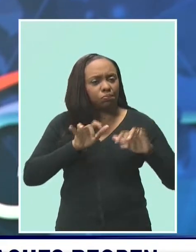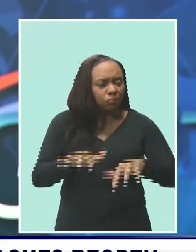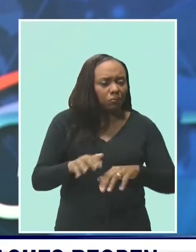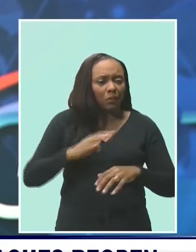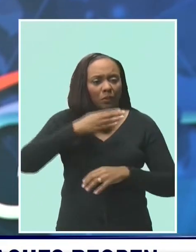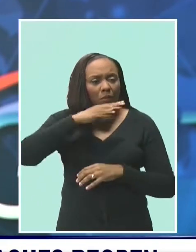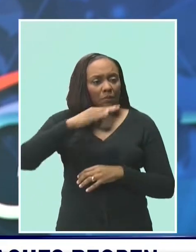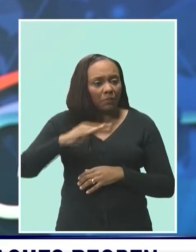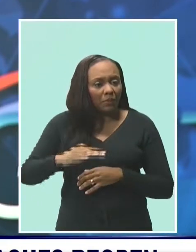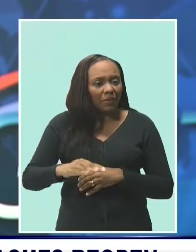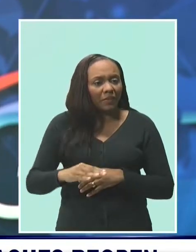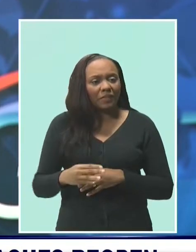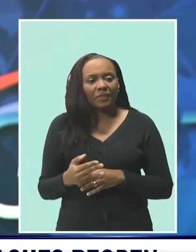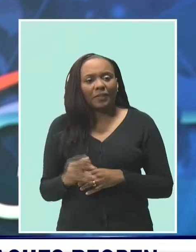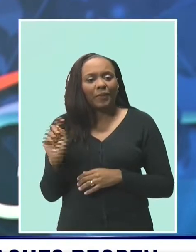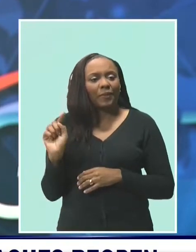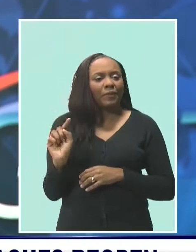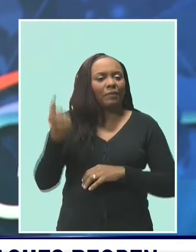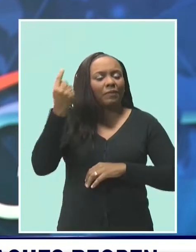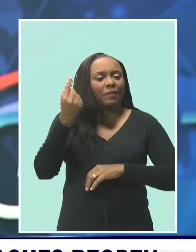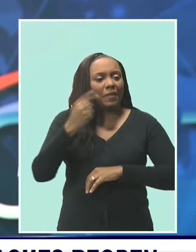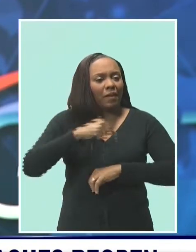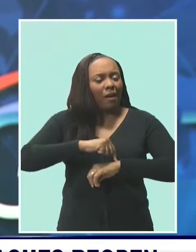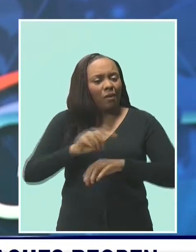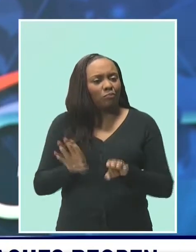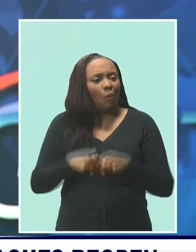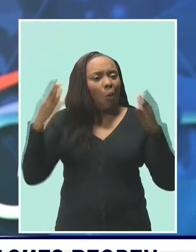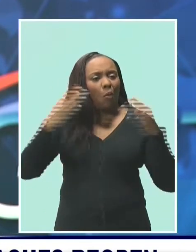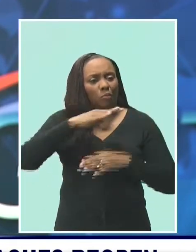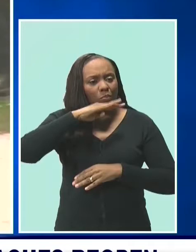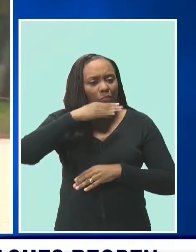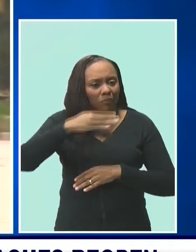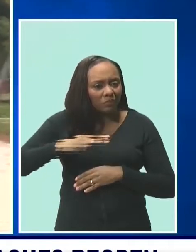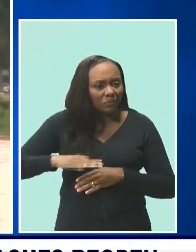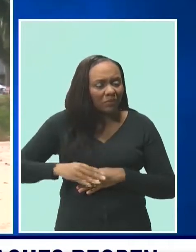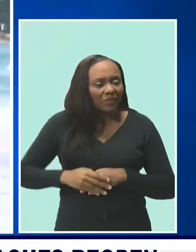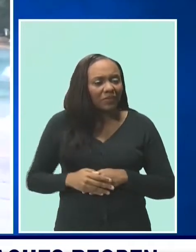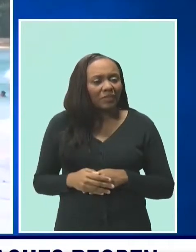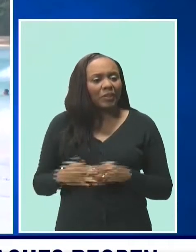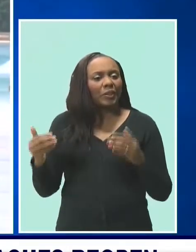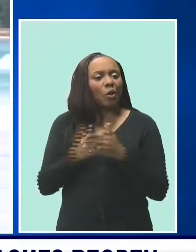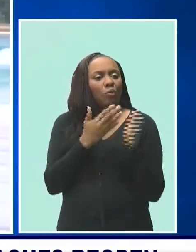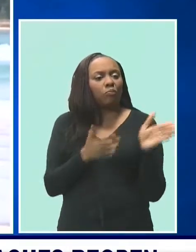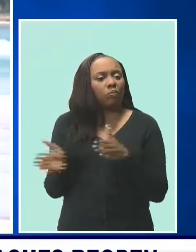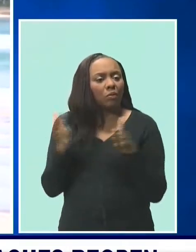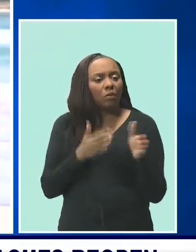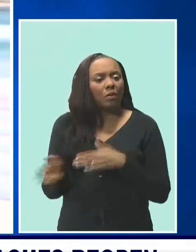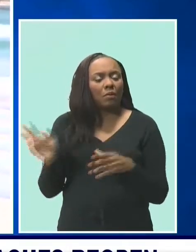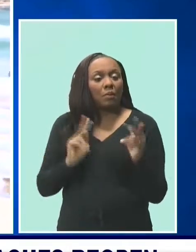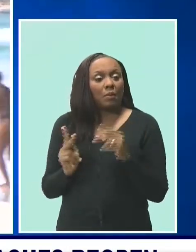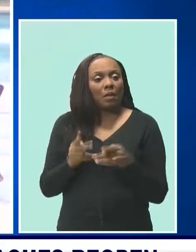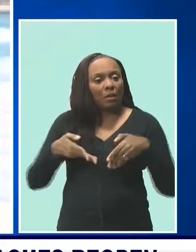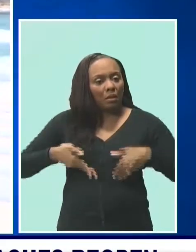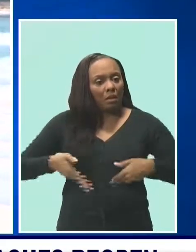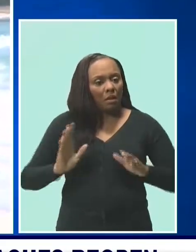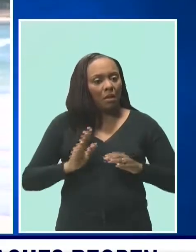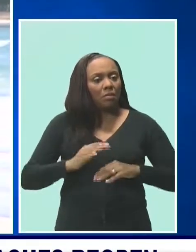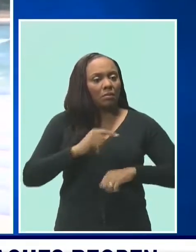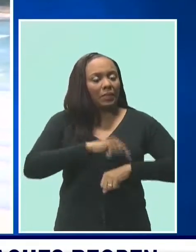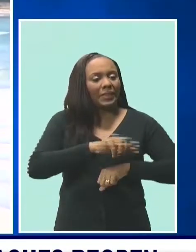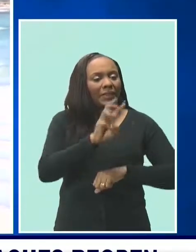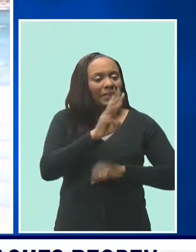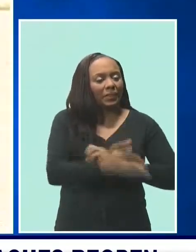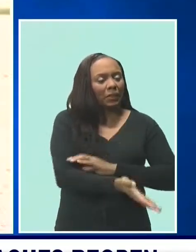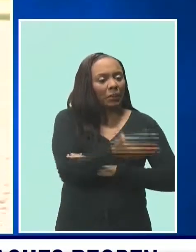to capitalize on the first partial reopening under the new COVID-19 measures. Under the arrangements, people are allowed to go to the beaches